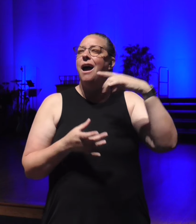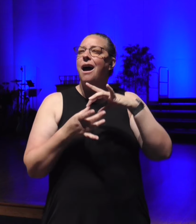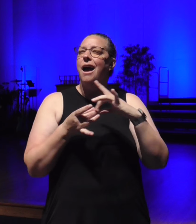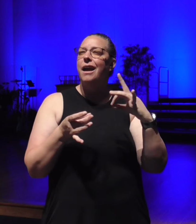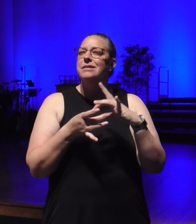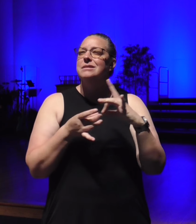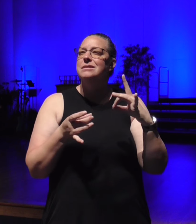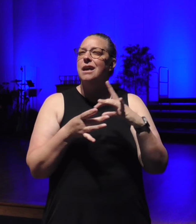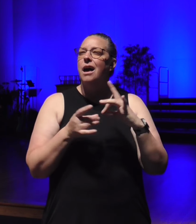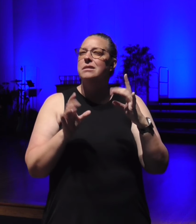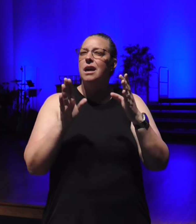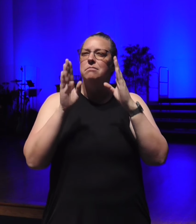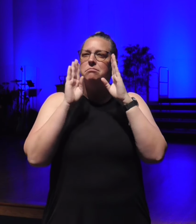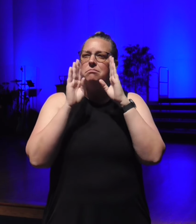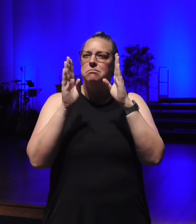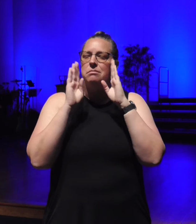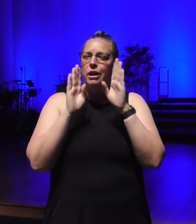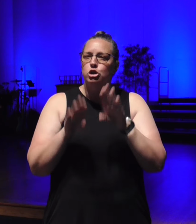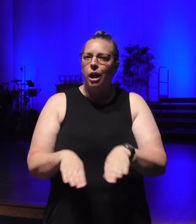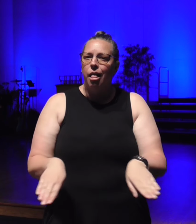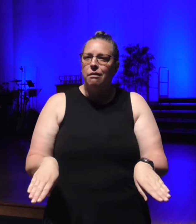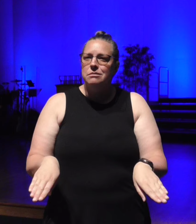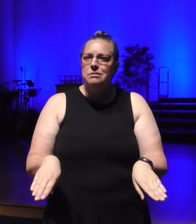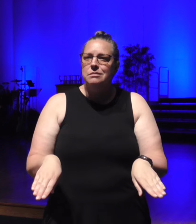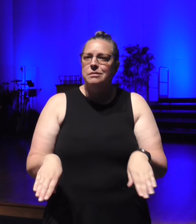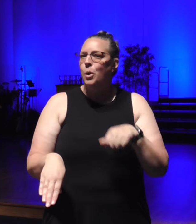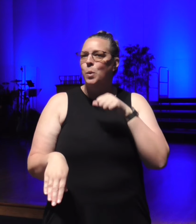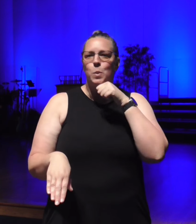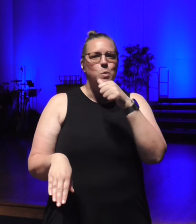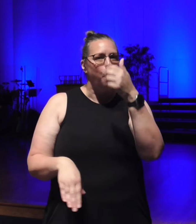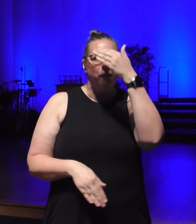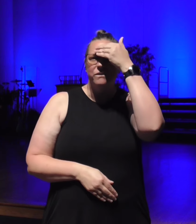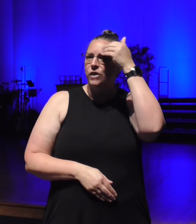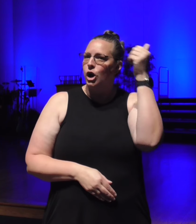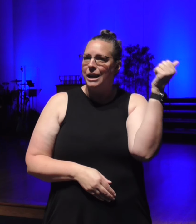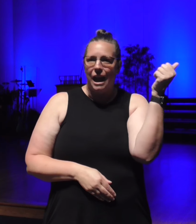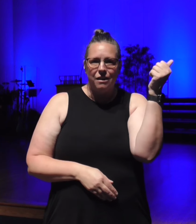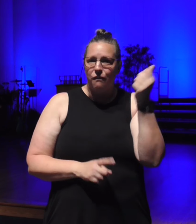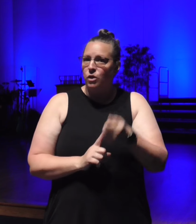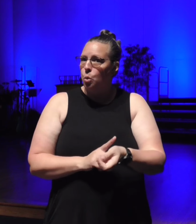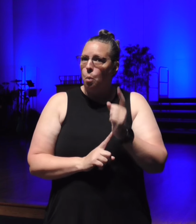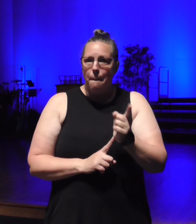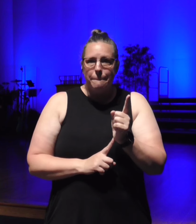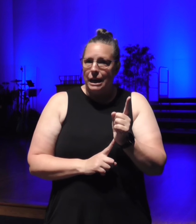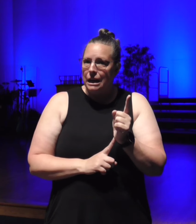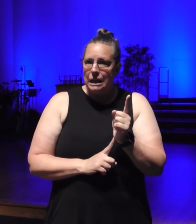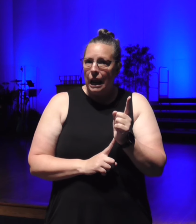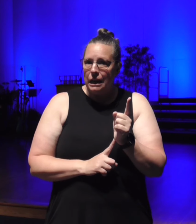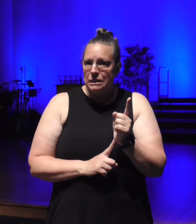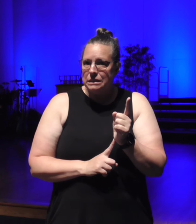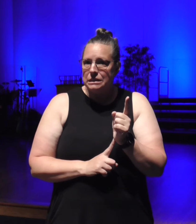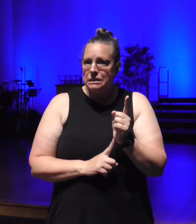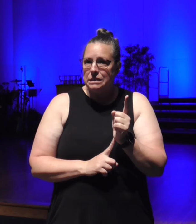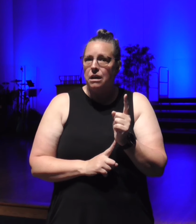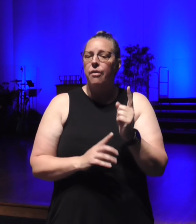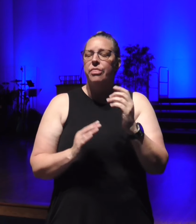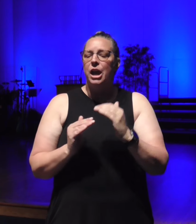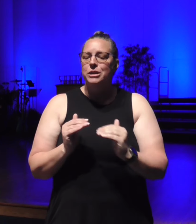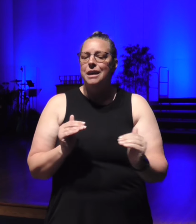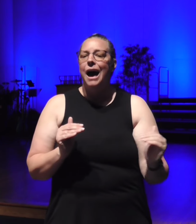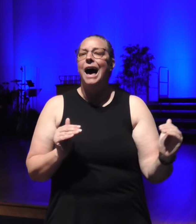"Bear in mind, child, never forget for an instant that there are higher